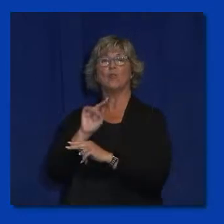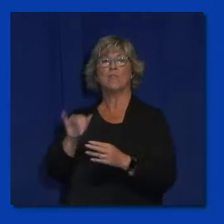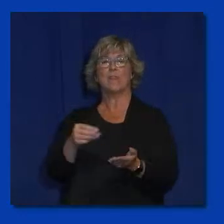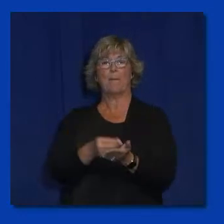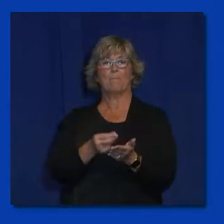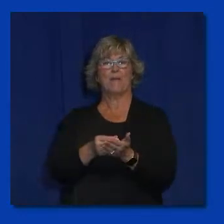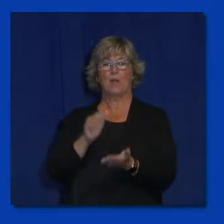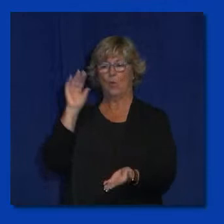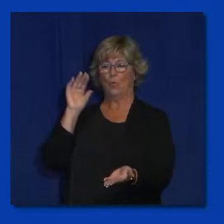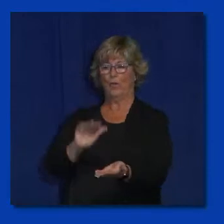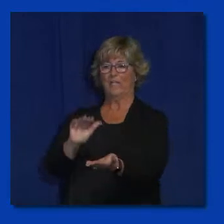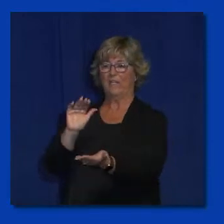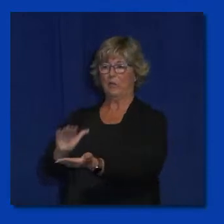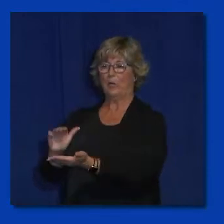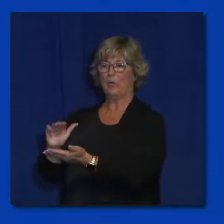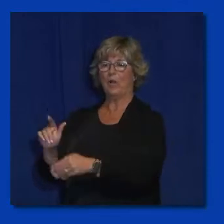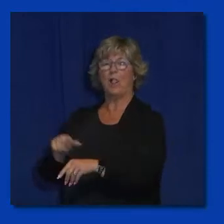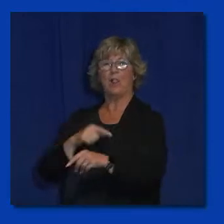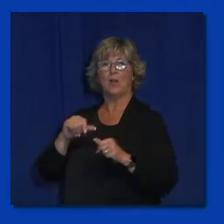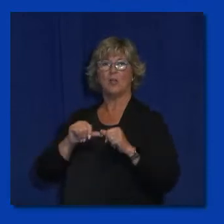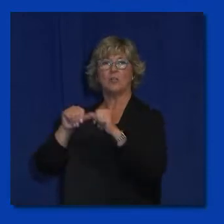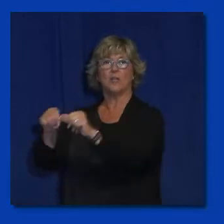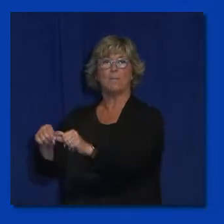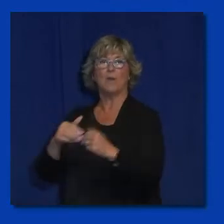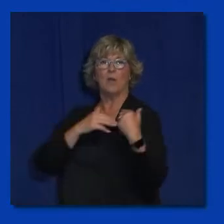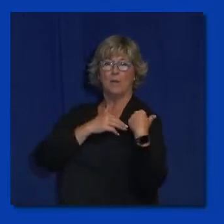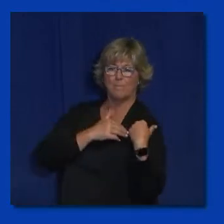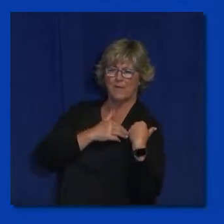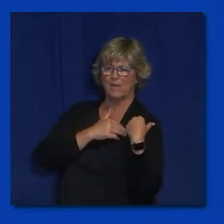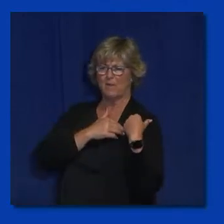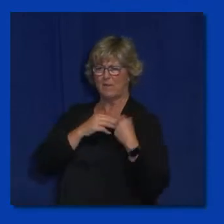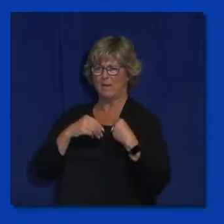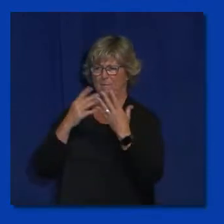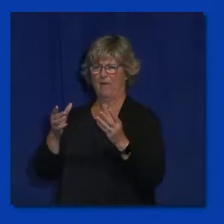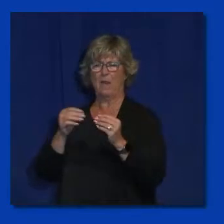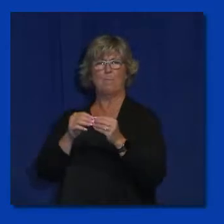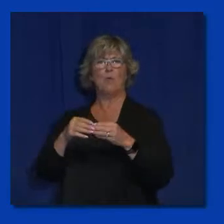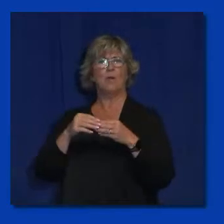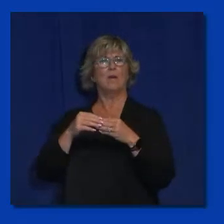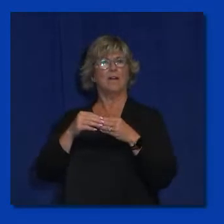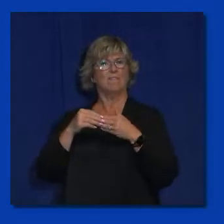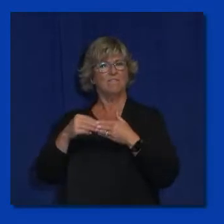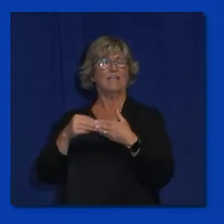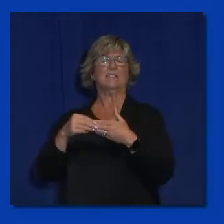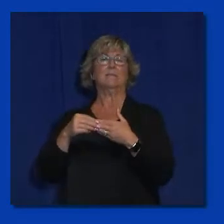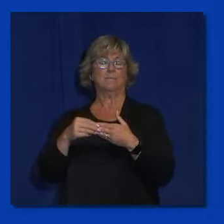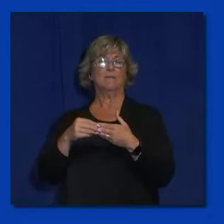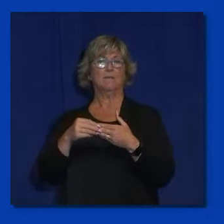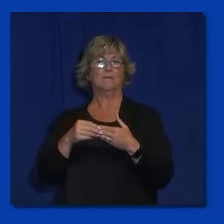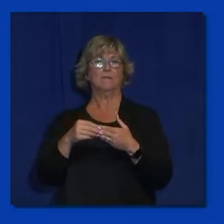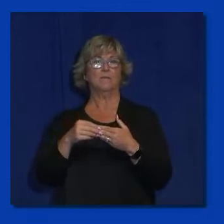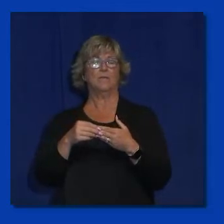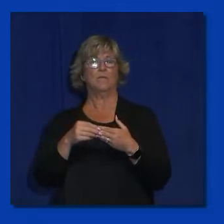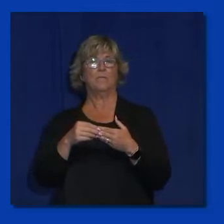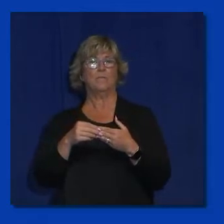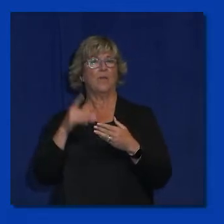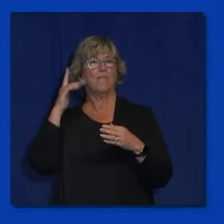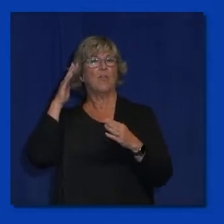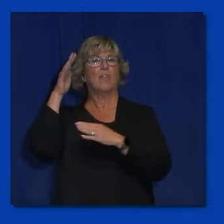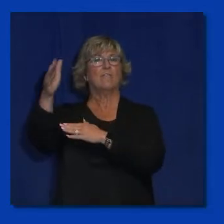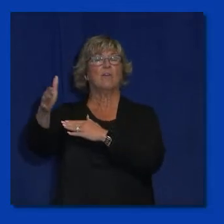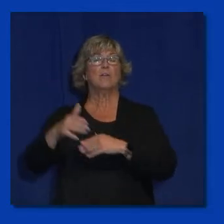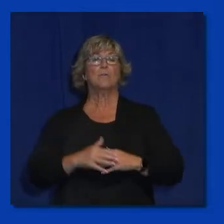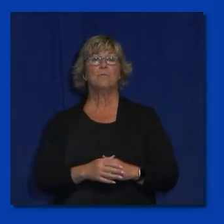cash, reducing long-term obligations, providing more flexibility as this will into the